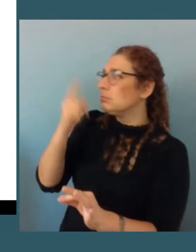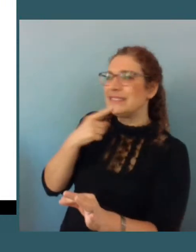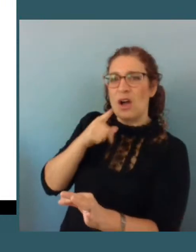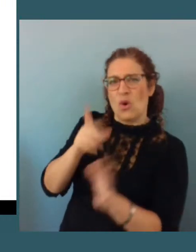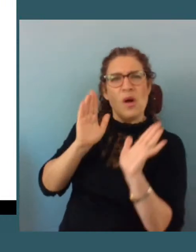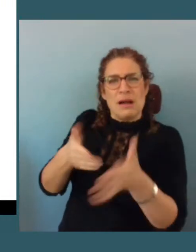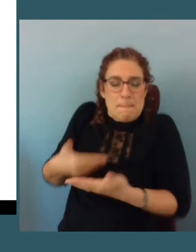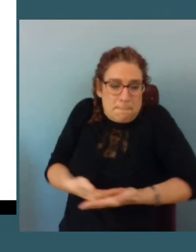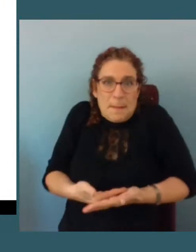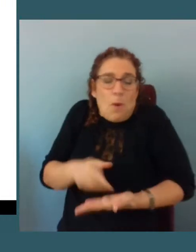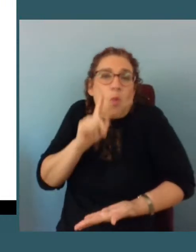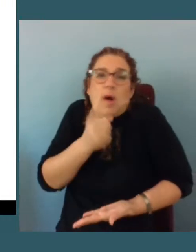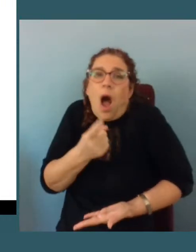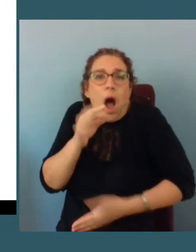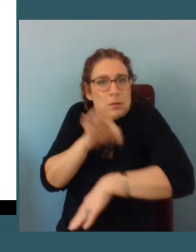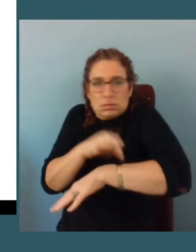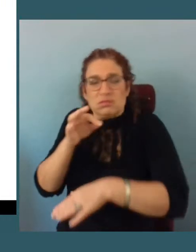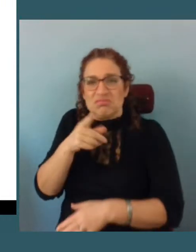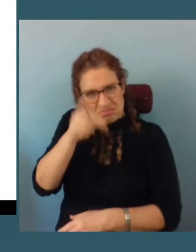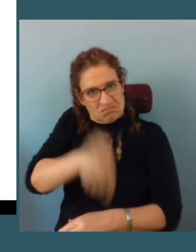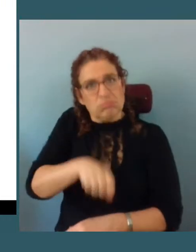infant.